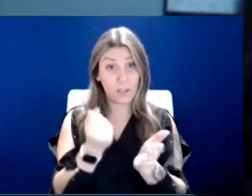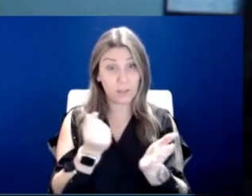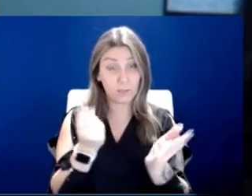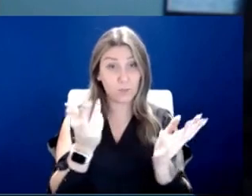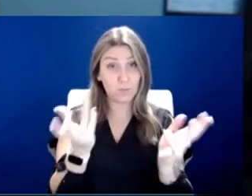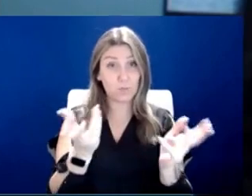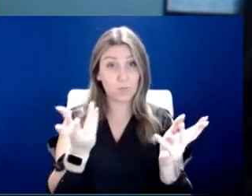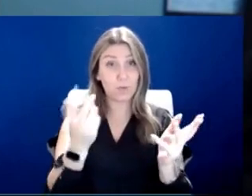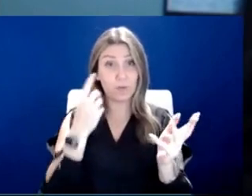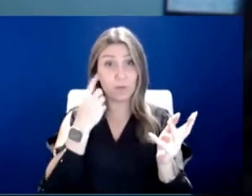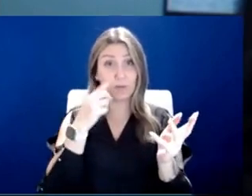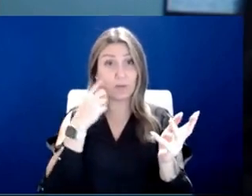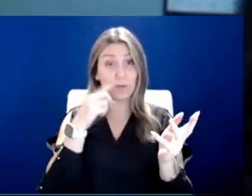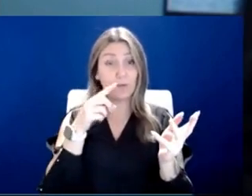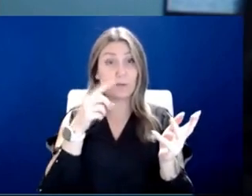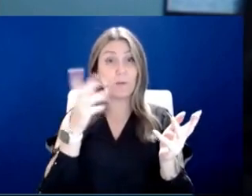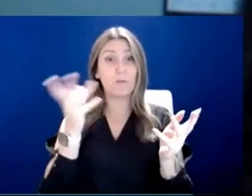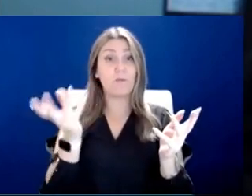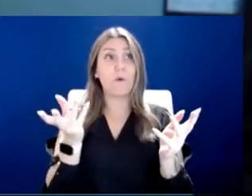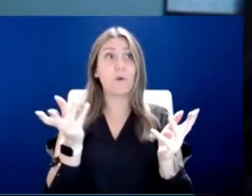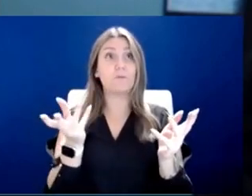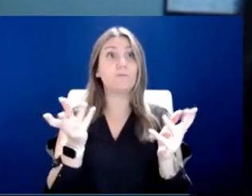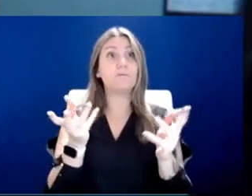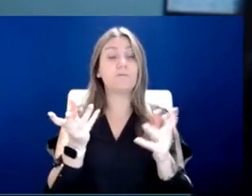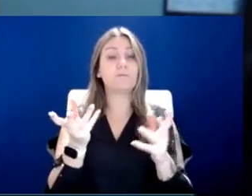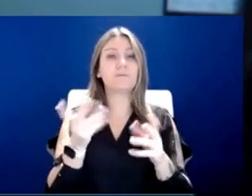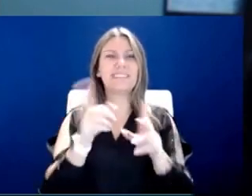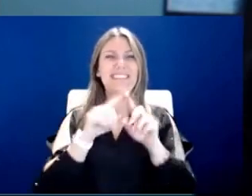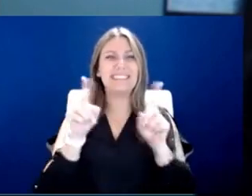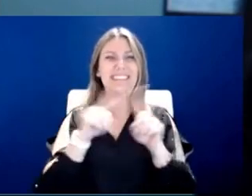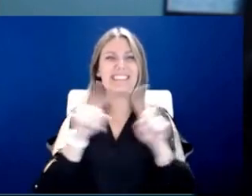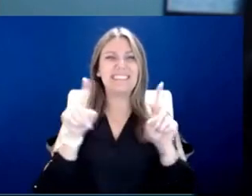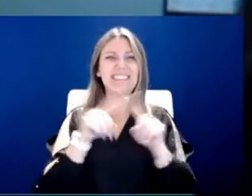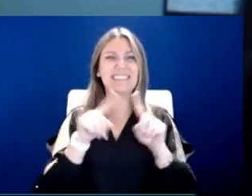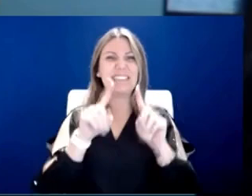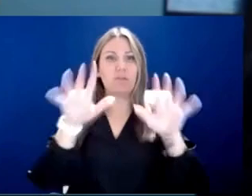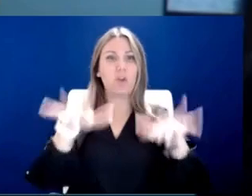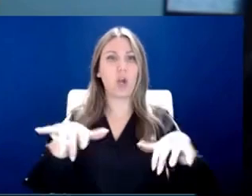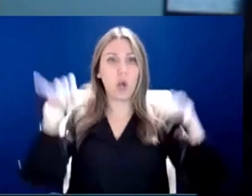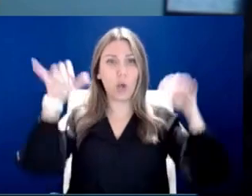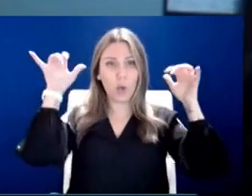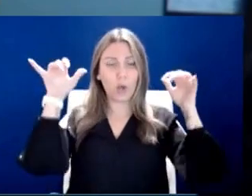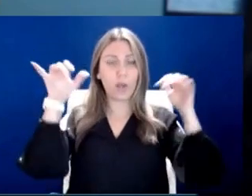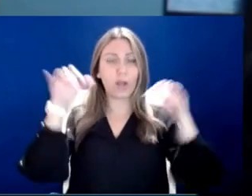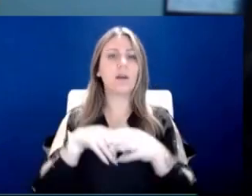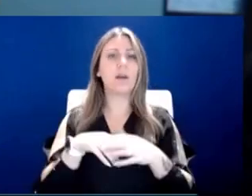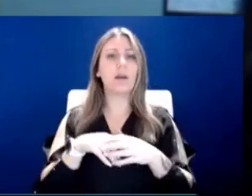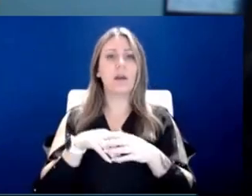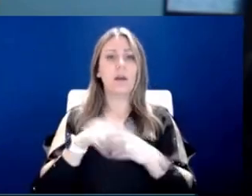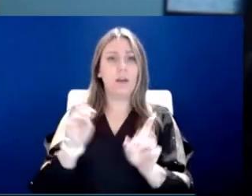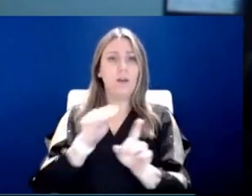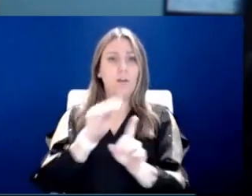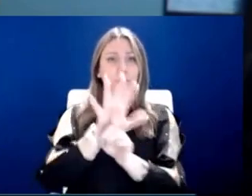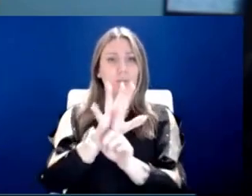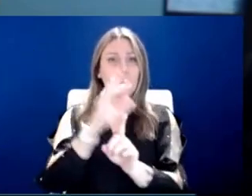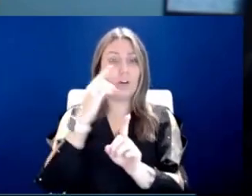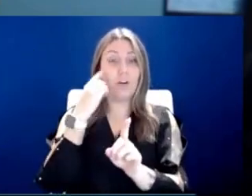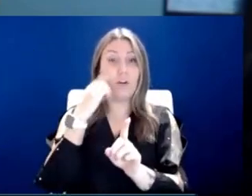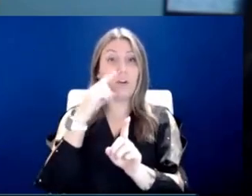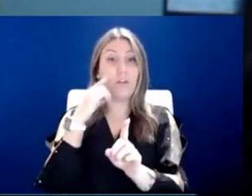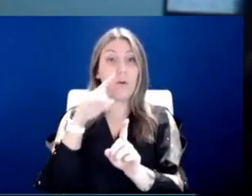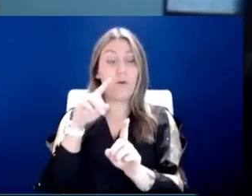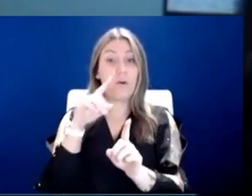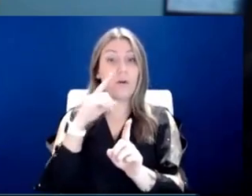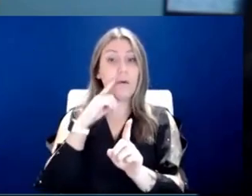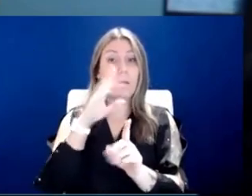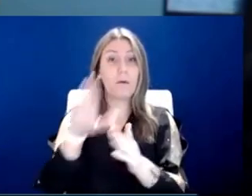in these different arenas is, we have exposure to an entire